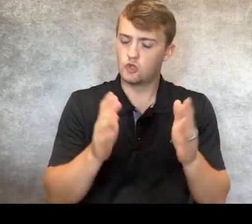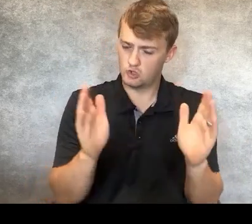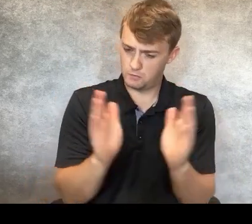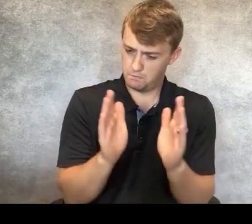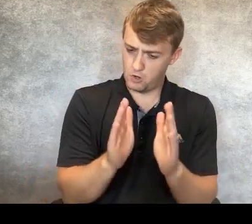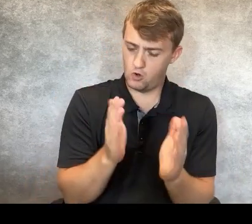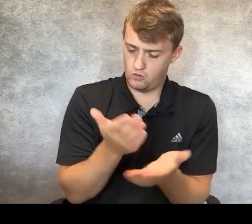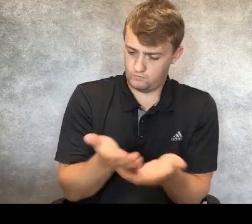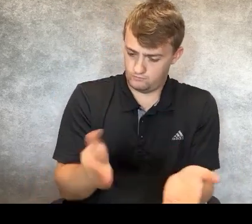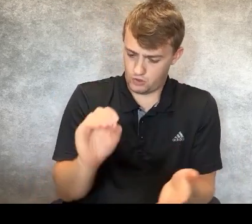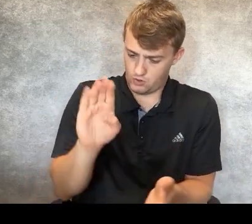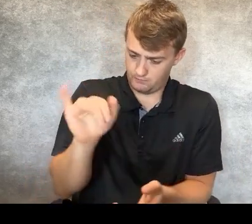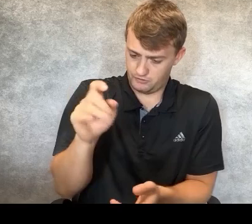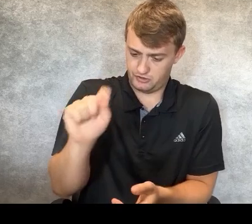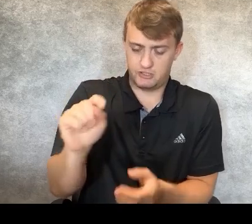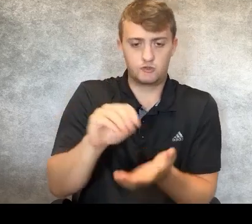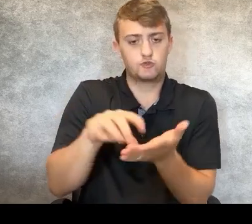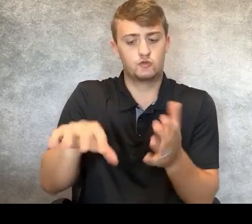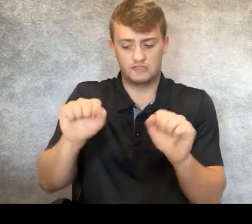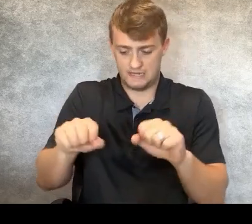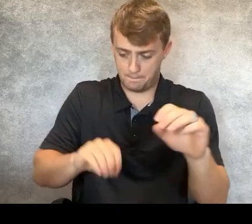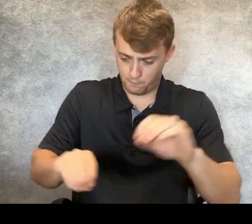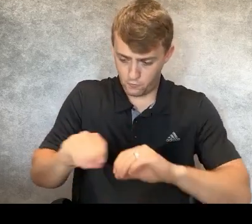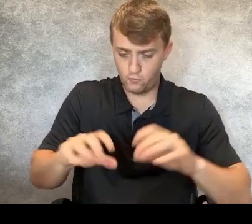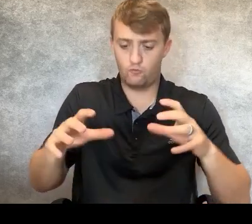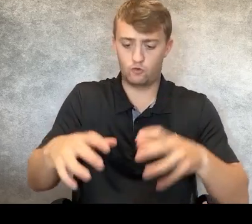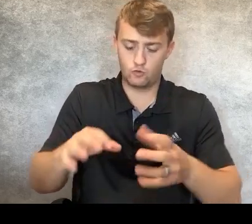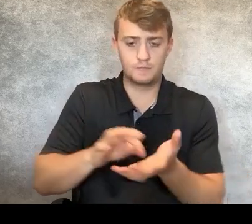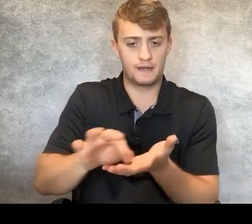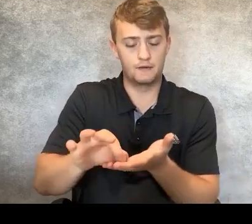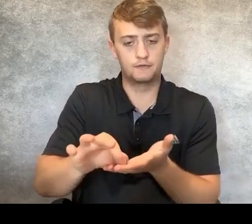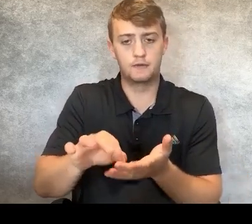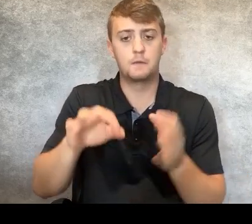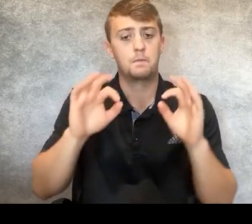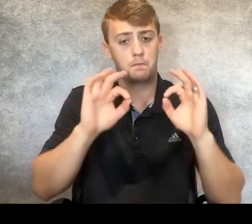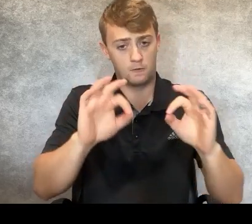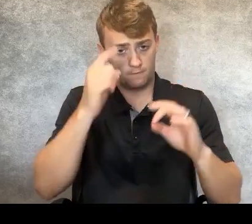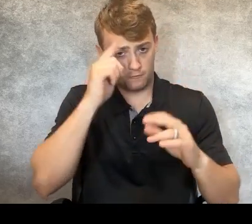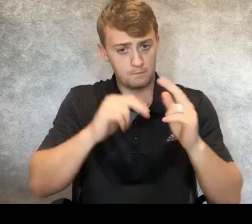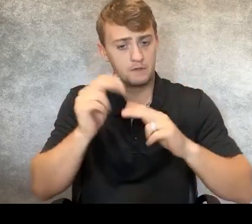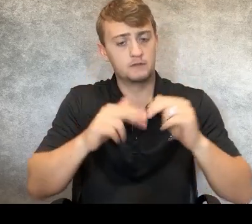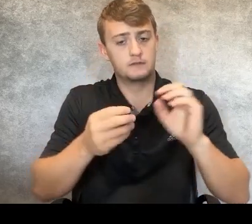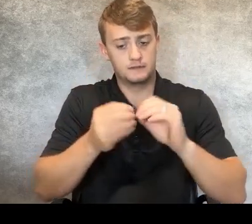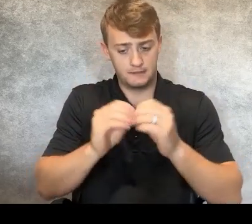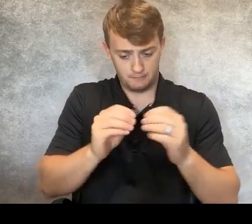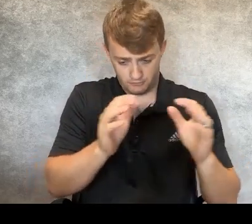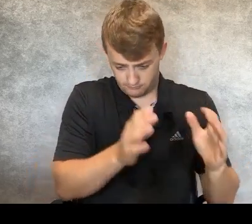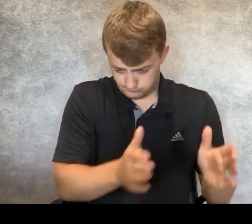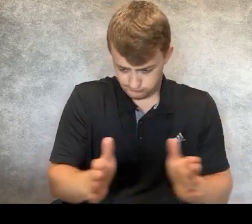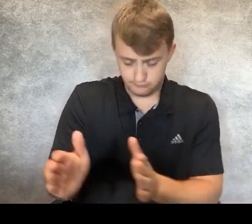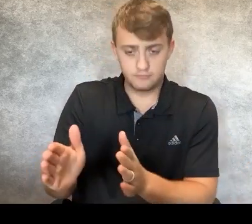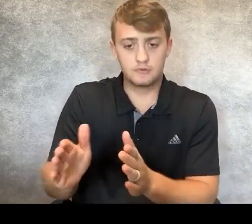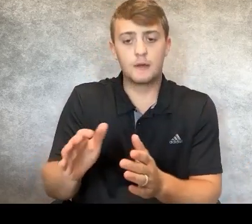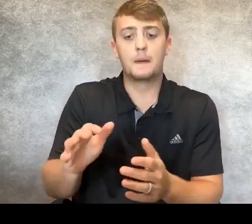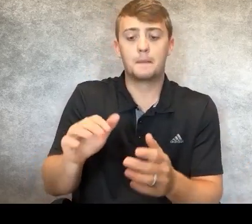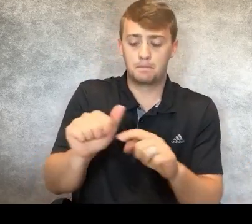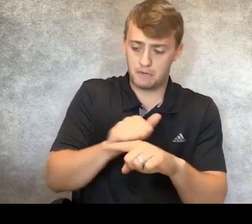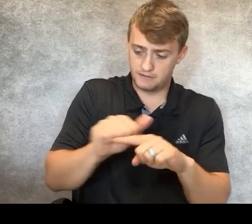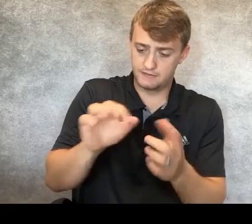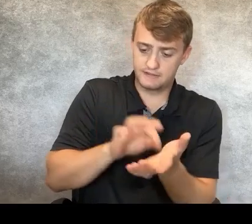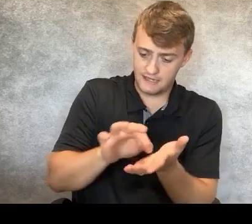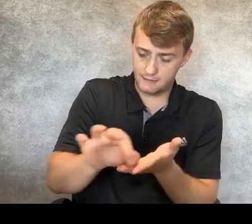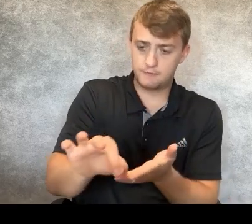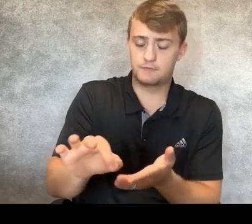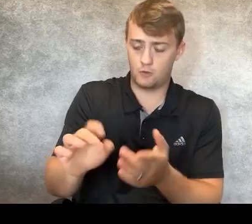Counters are small, tangible objects that students can move, group, and count. They are perfect for building number sense, practicing counting